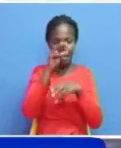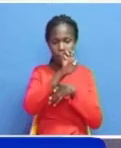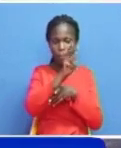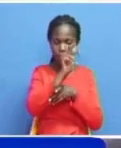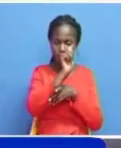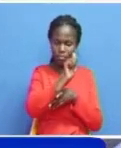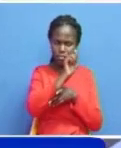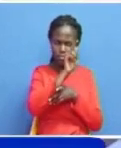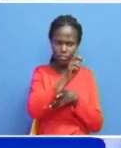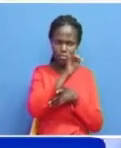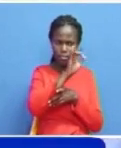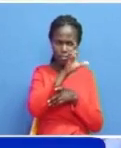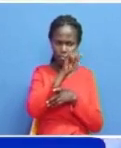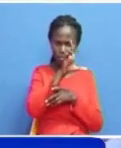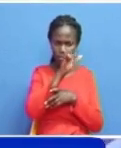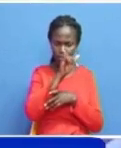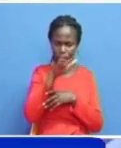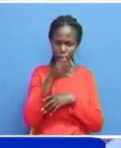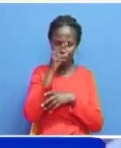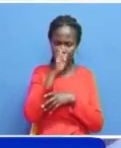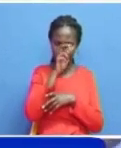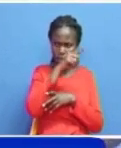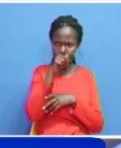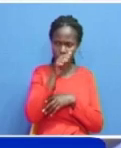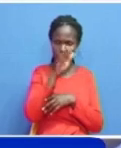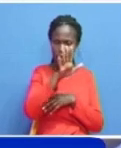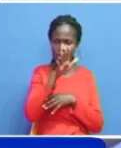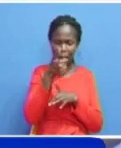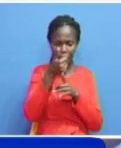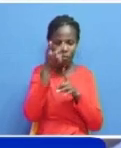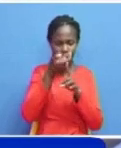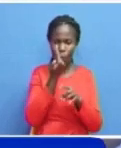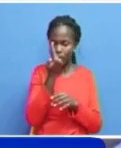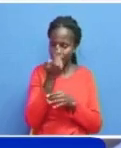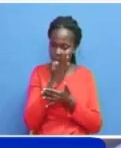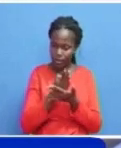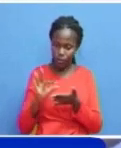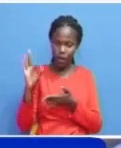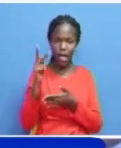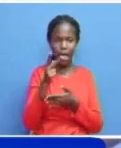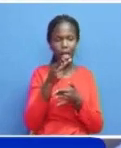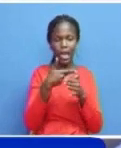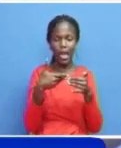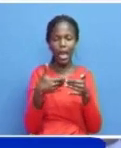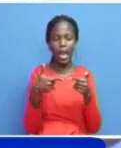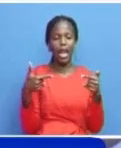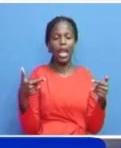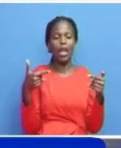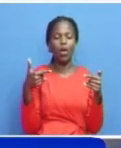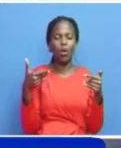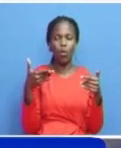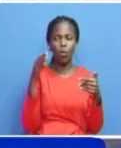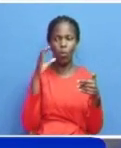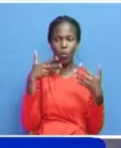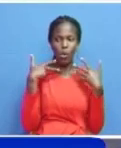Wamwenza, and her generation of champions from every part of Kenya to resist colonialism, as